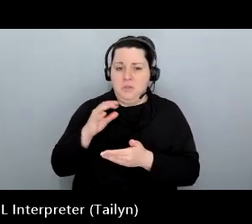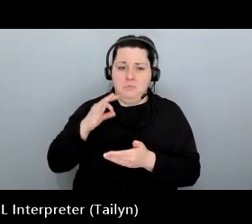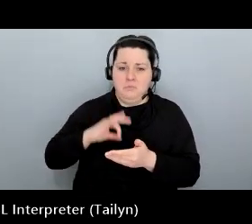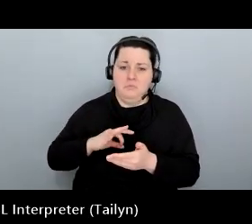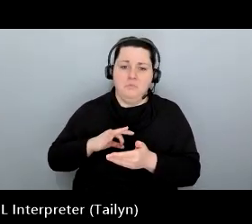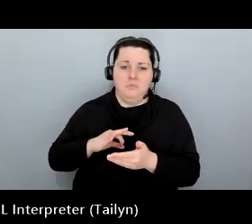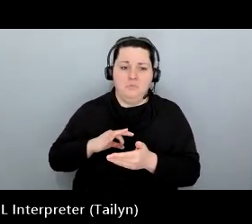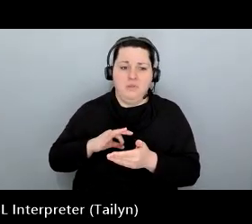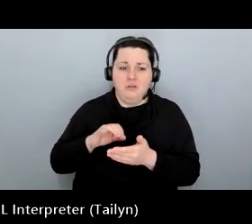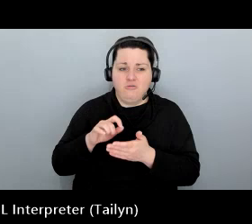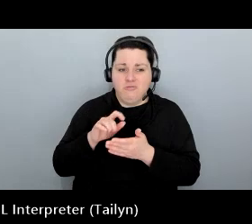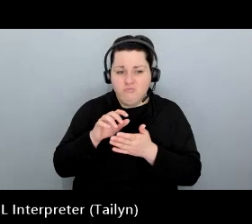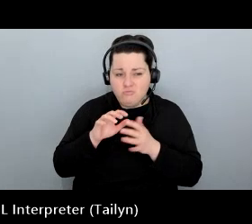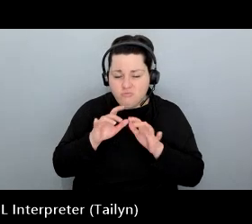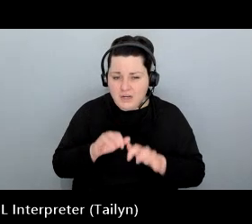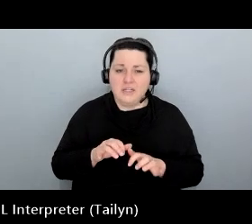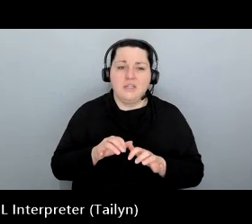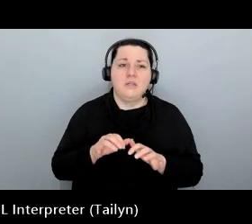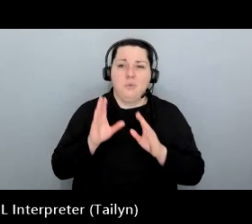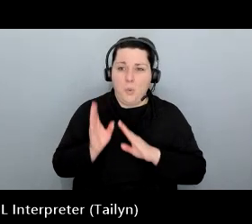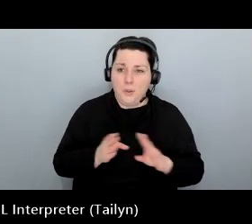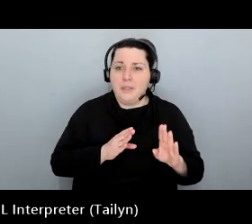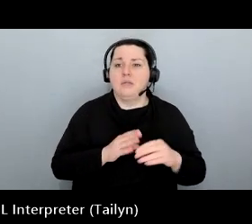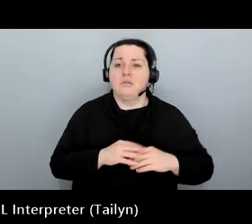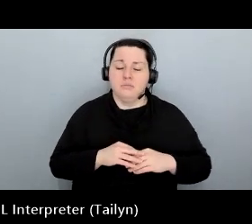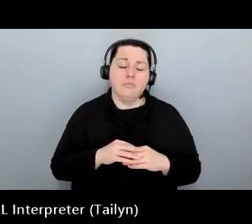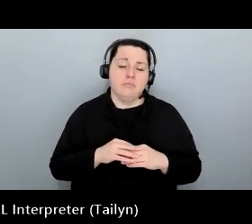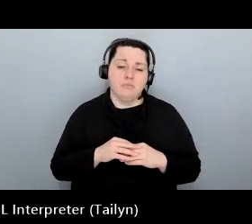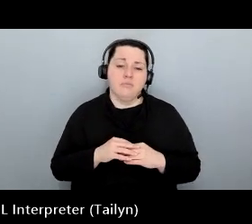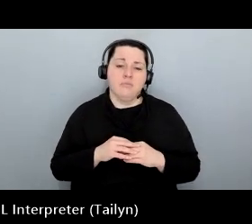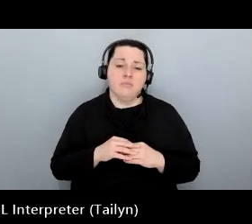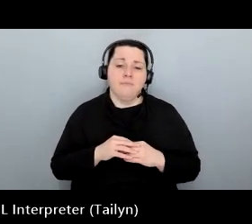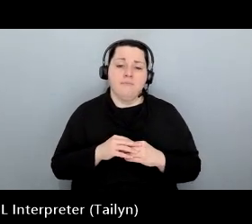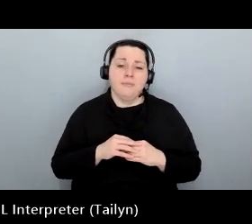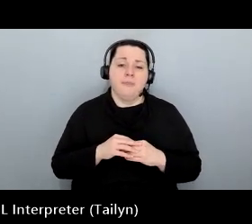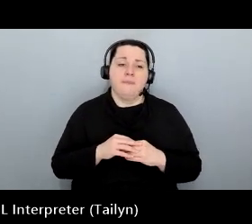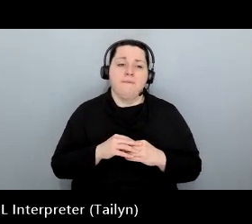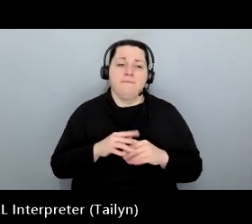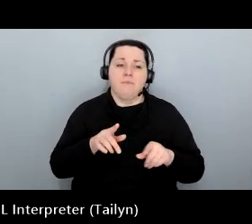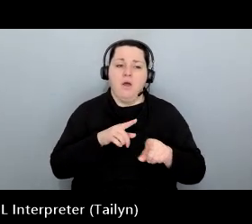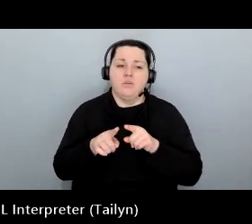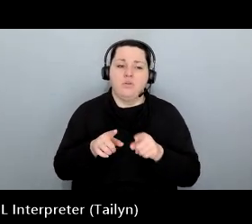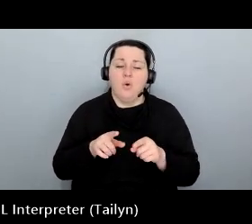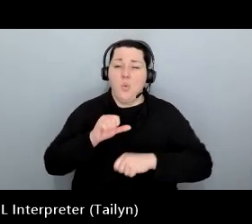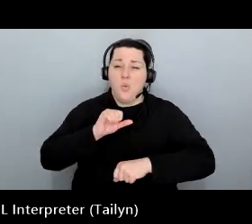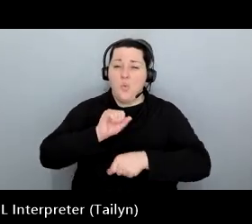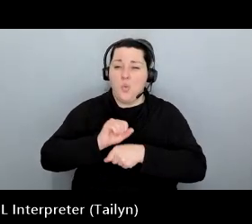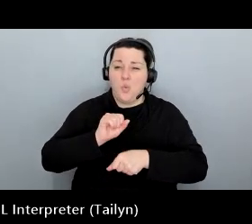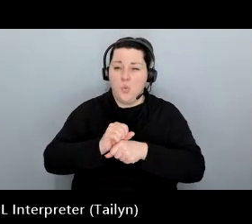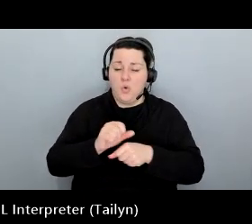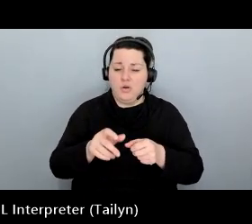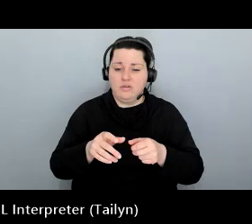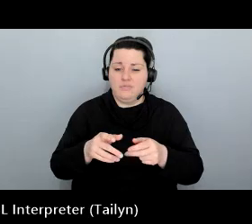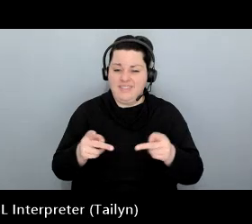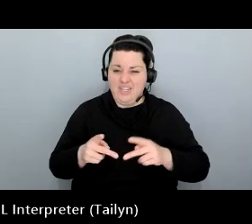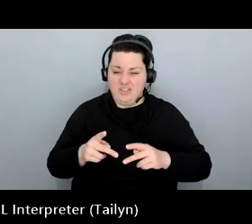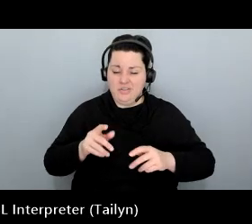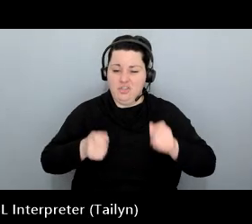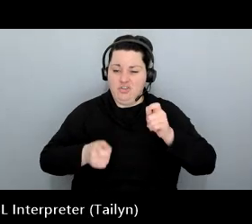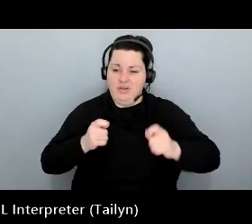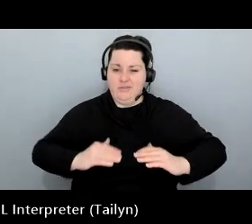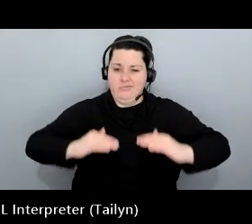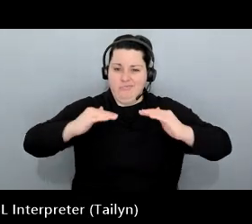like writing and organizing there, right? But also adjustable workstations, which are controlled by AI.